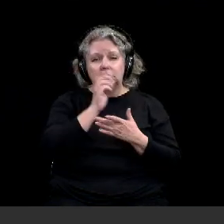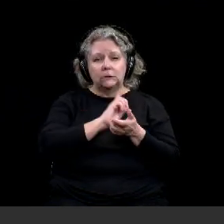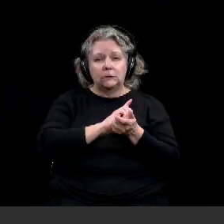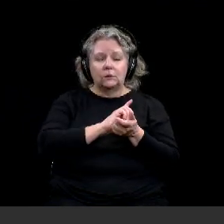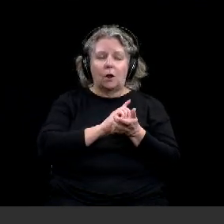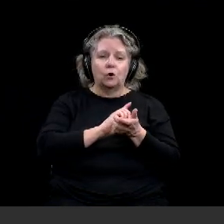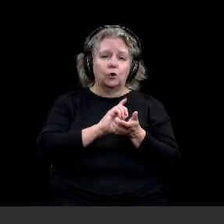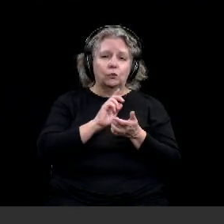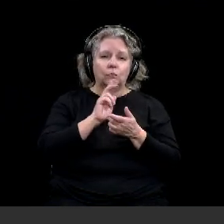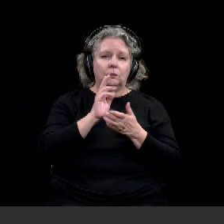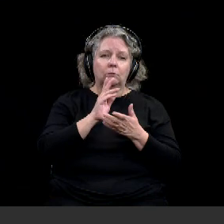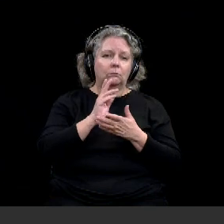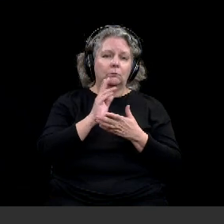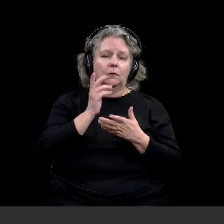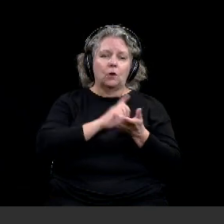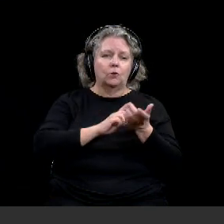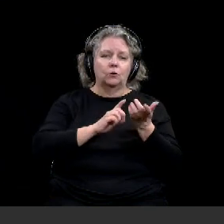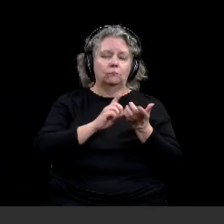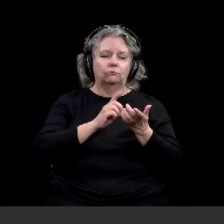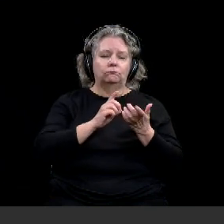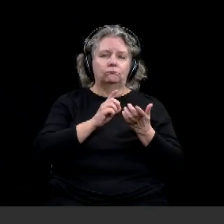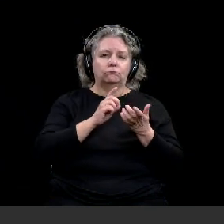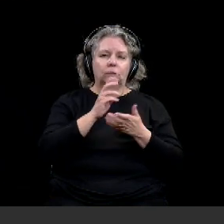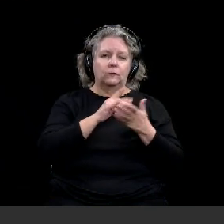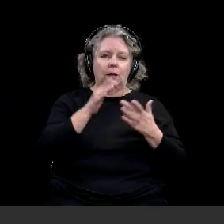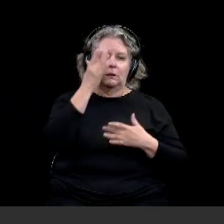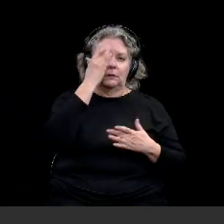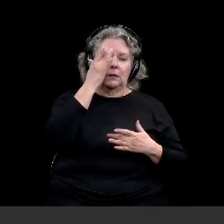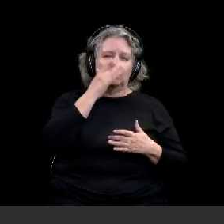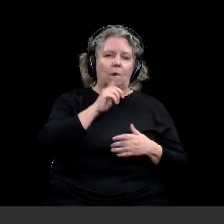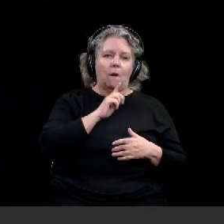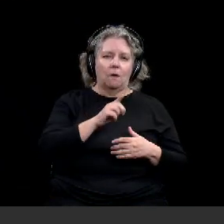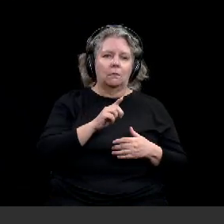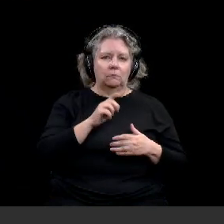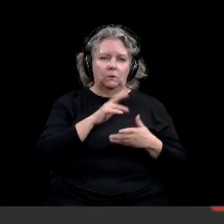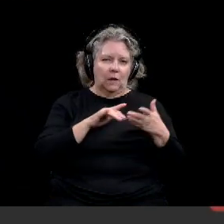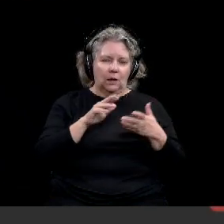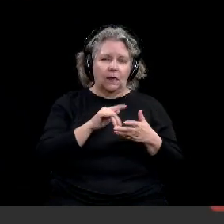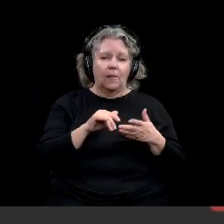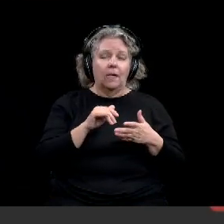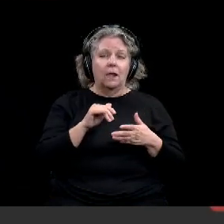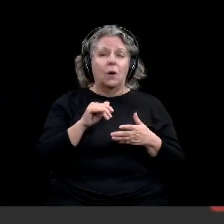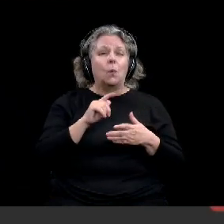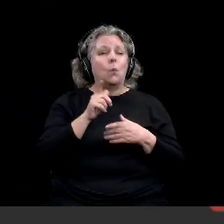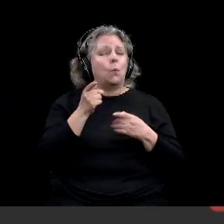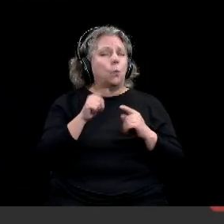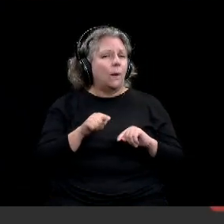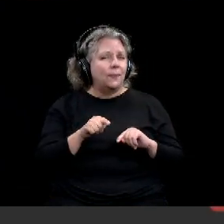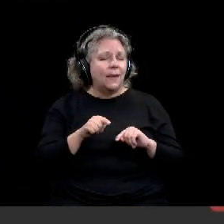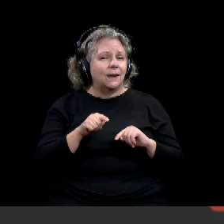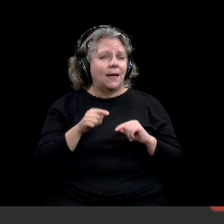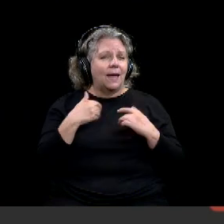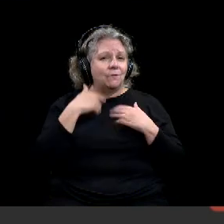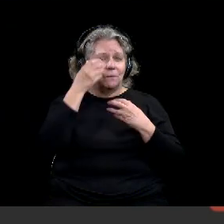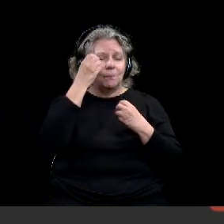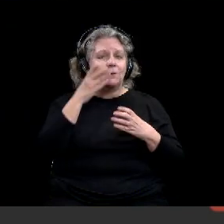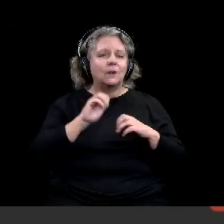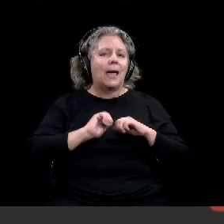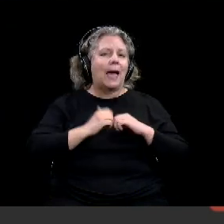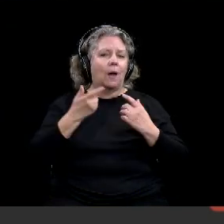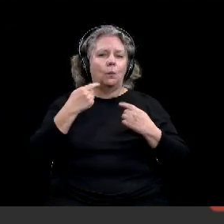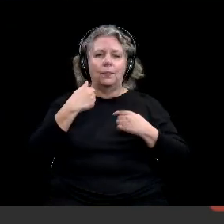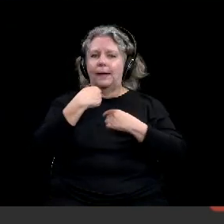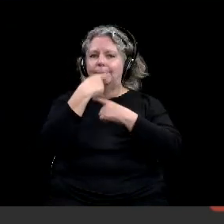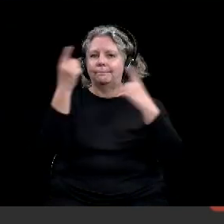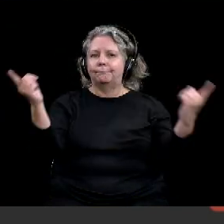it be on the website? Will it be released via social media? Like, how would we know the results of that survey? Absolutely. We'll have that information available